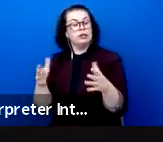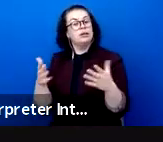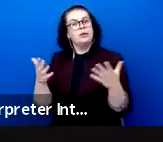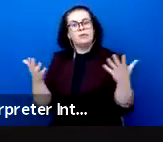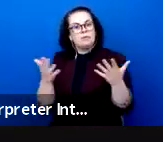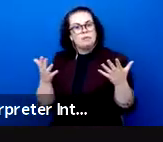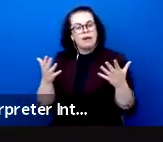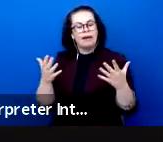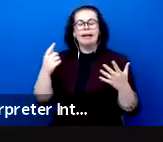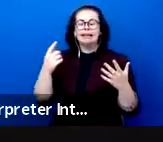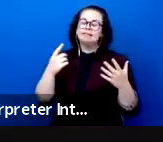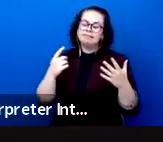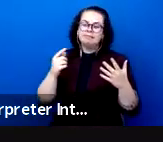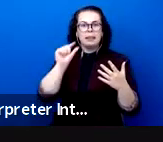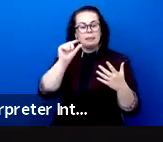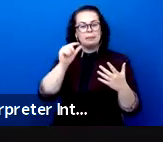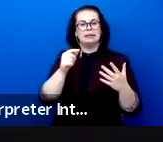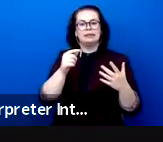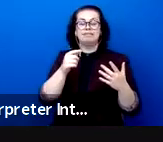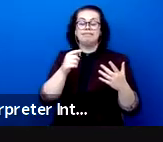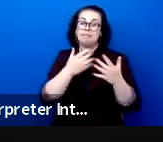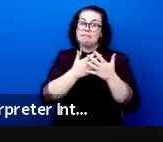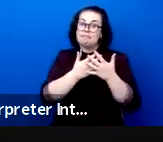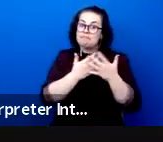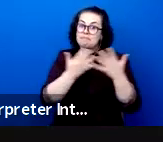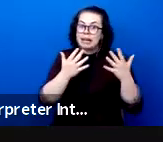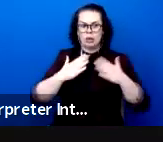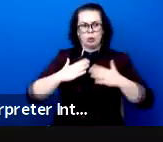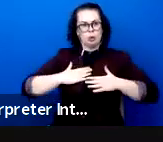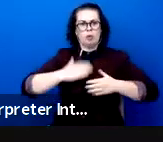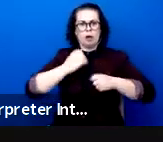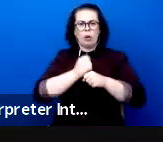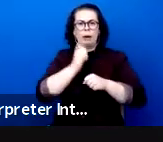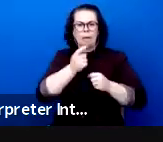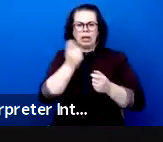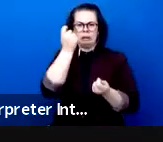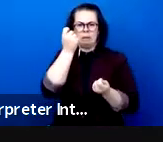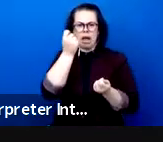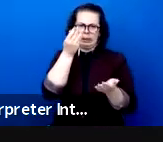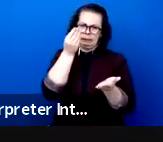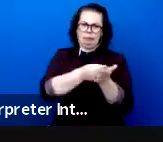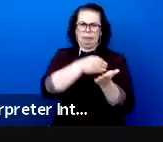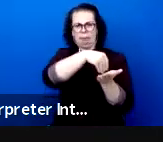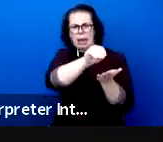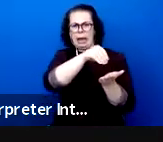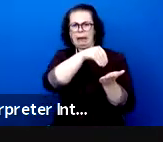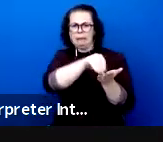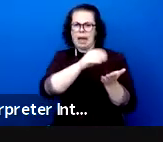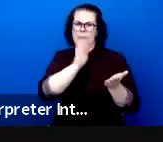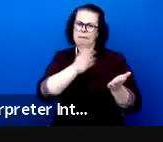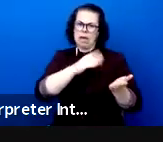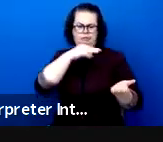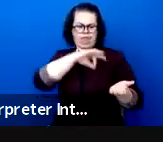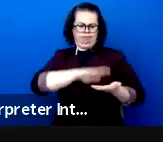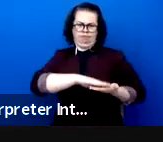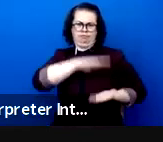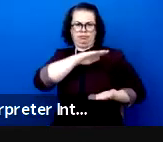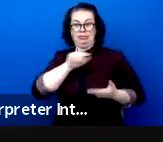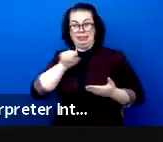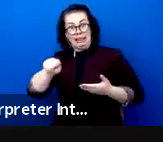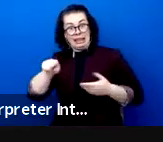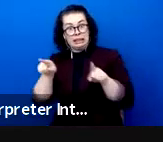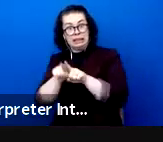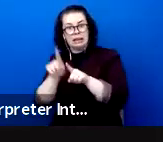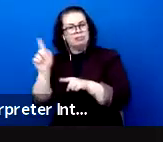profitability that is demanded of human activities a little more each day. Indeed,